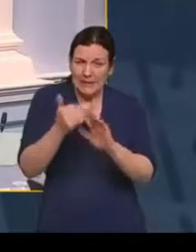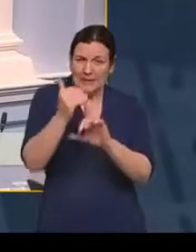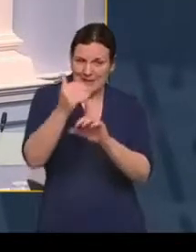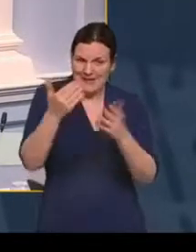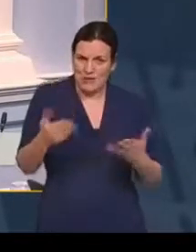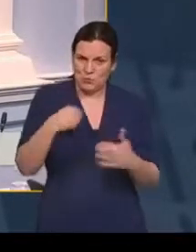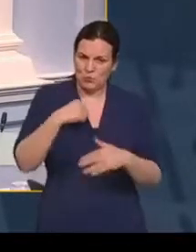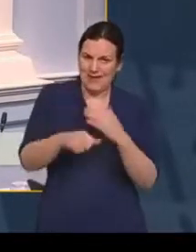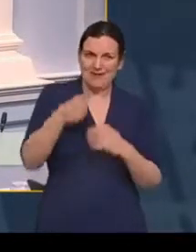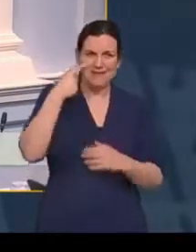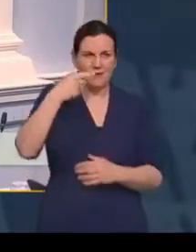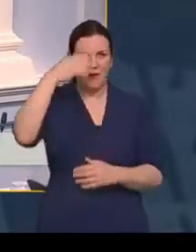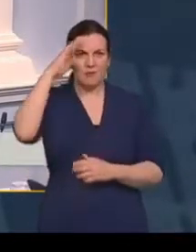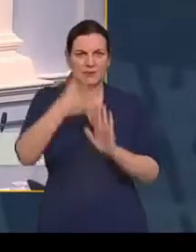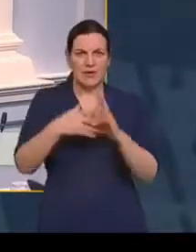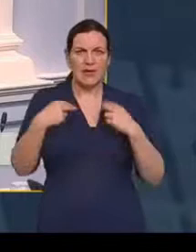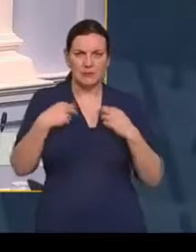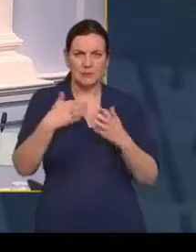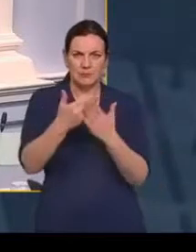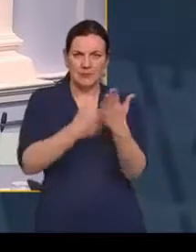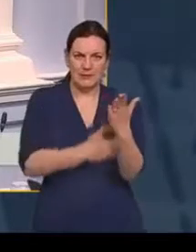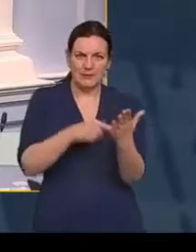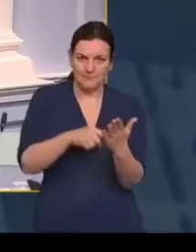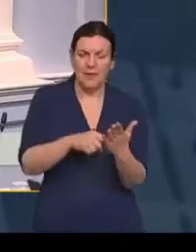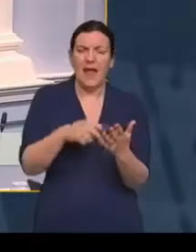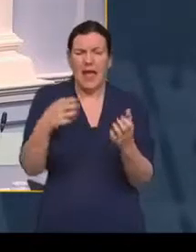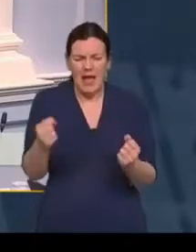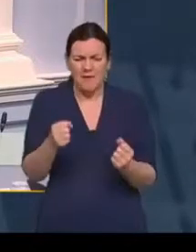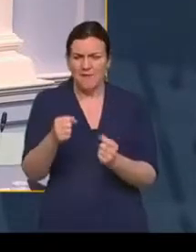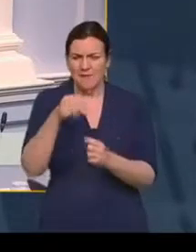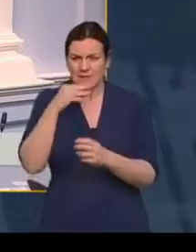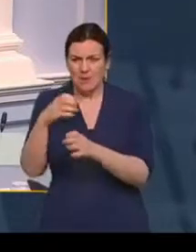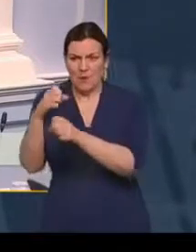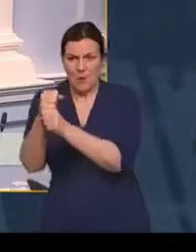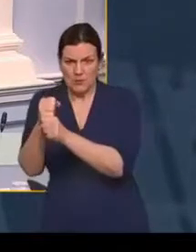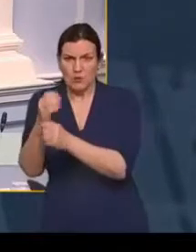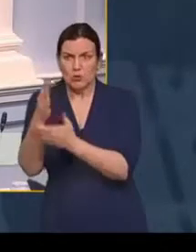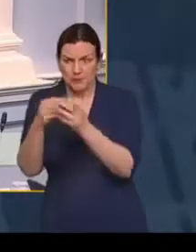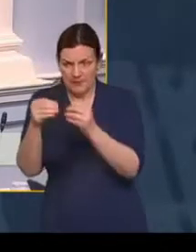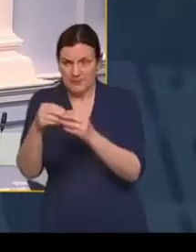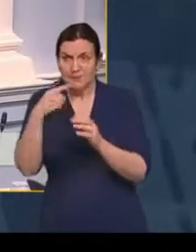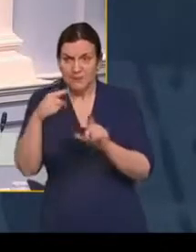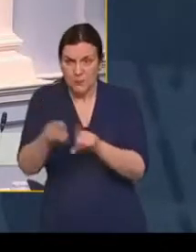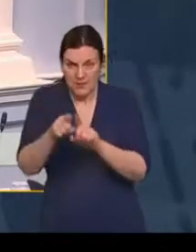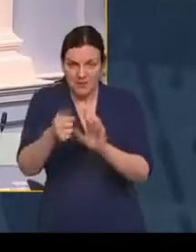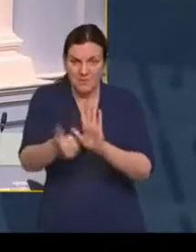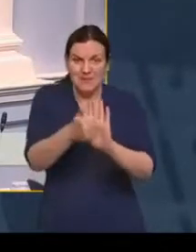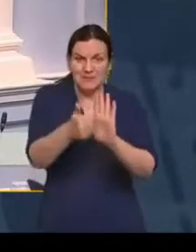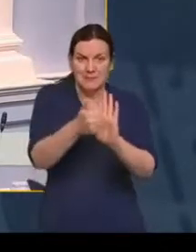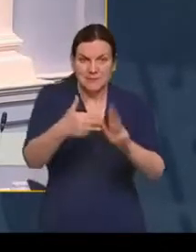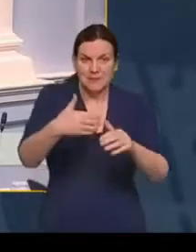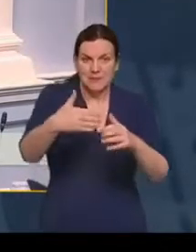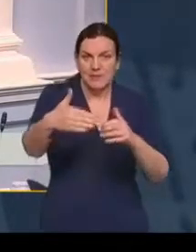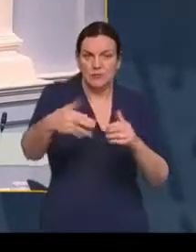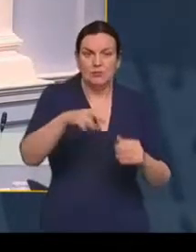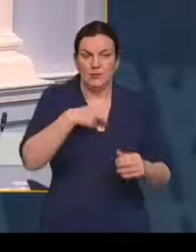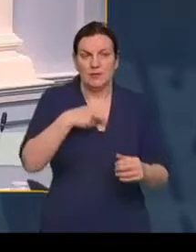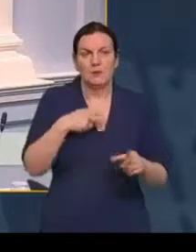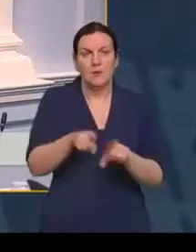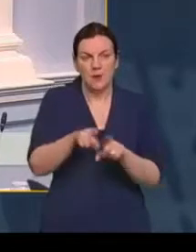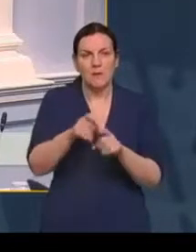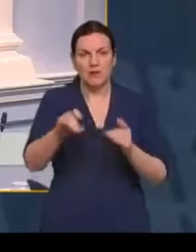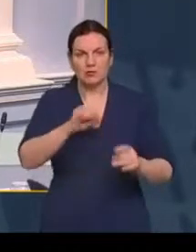So there is a plan, there is a strategy. We're banking certain things, but we're also building. And of course we're also conscious